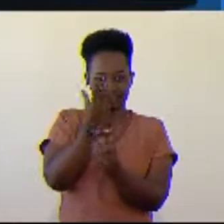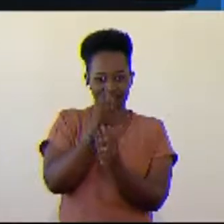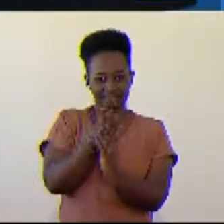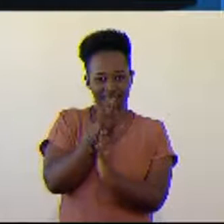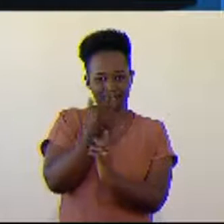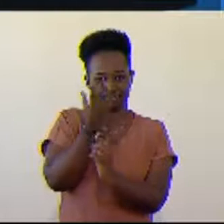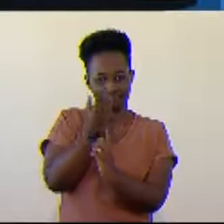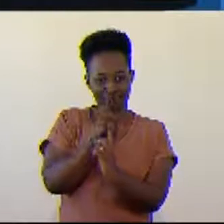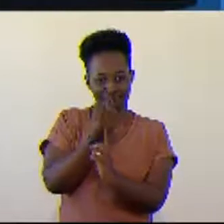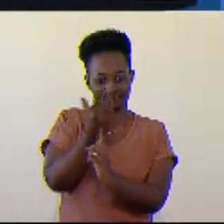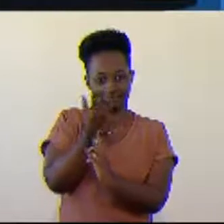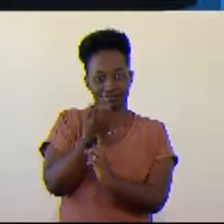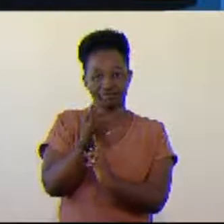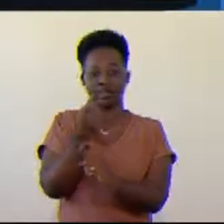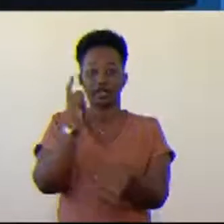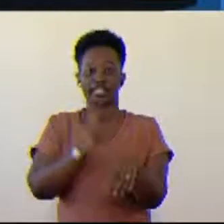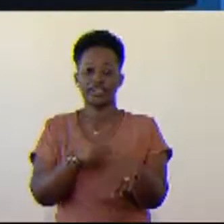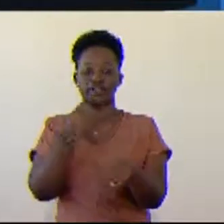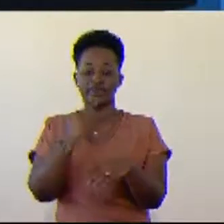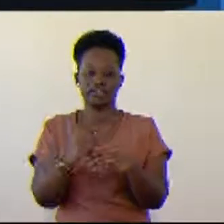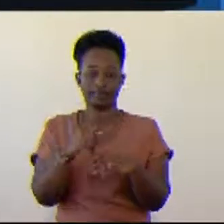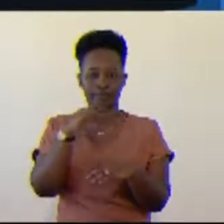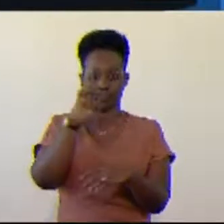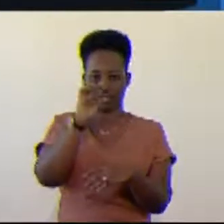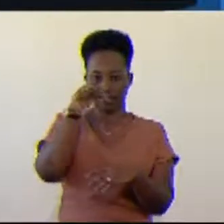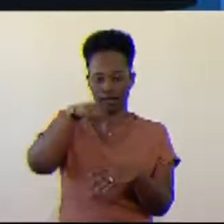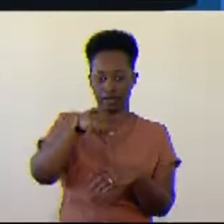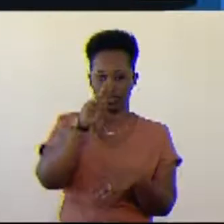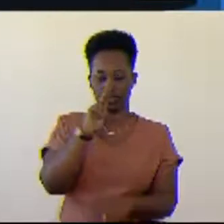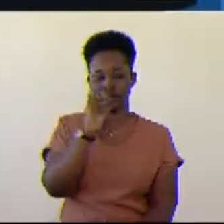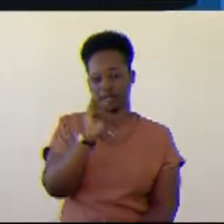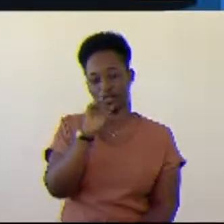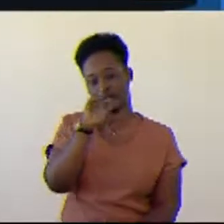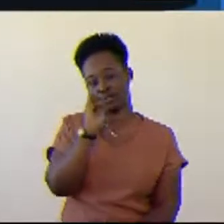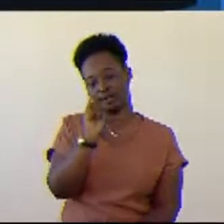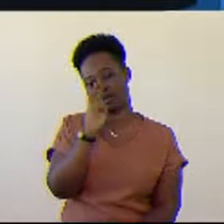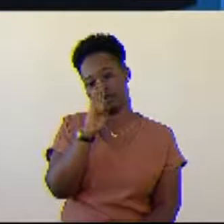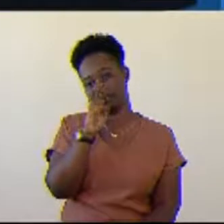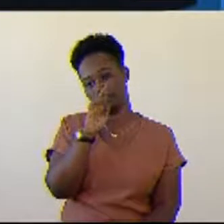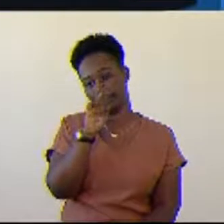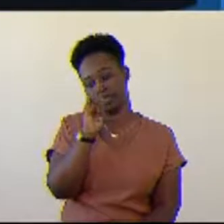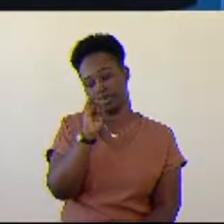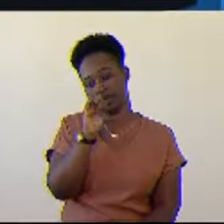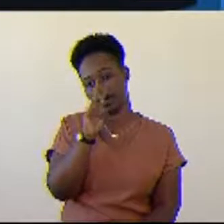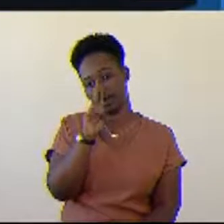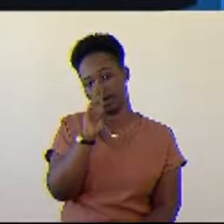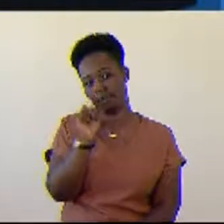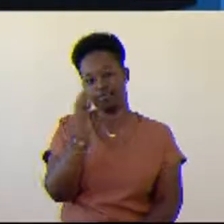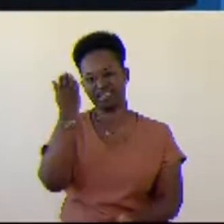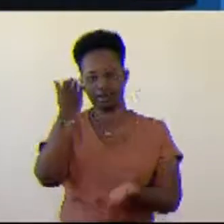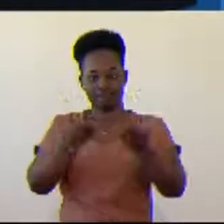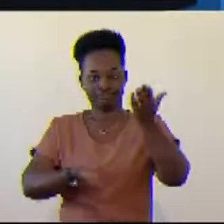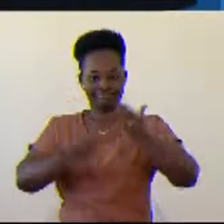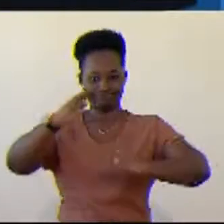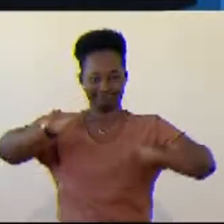equilibrium. And when I talk of equilibrium, I mean the candles are not moving. If you look at the candles very well,